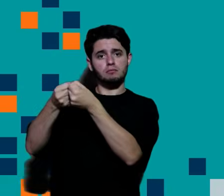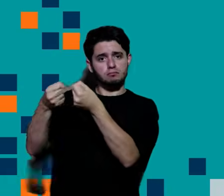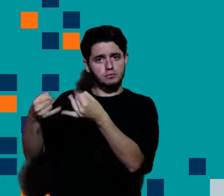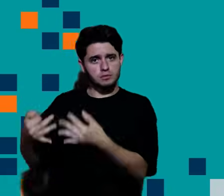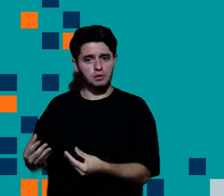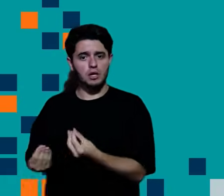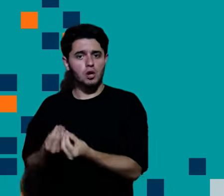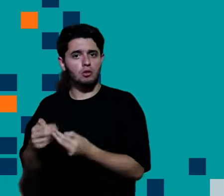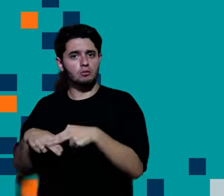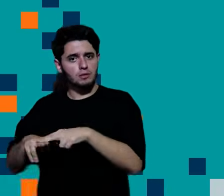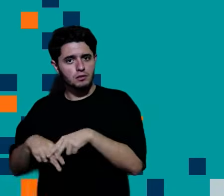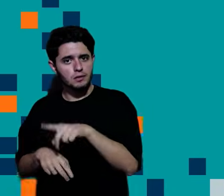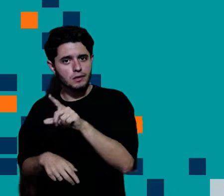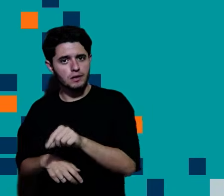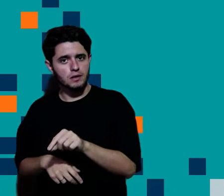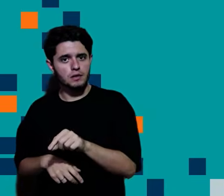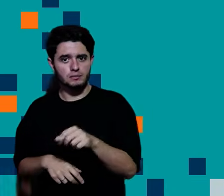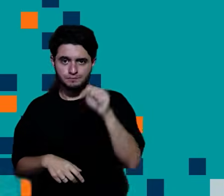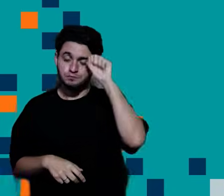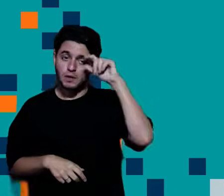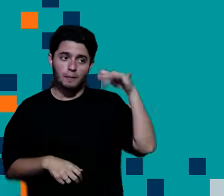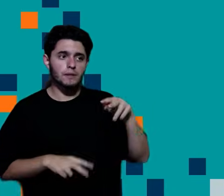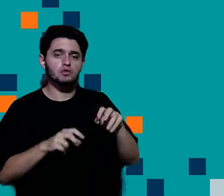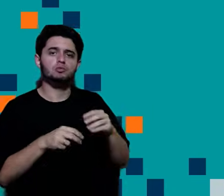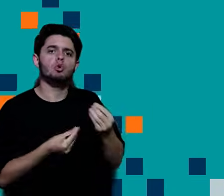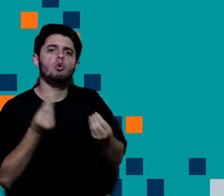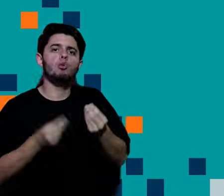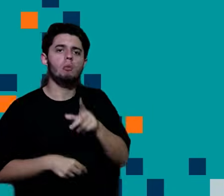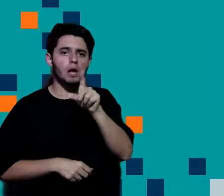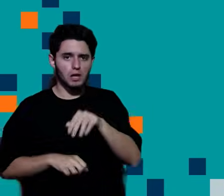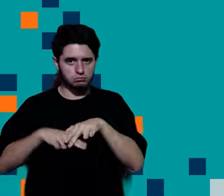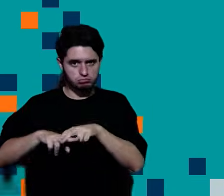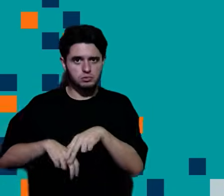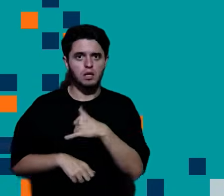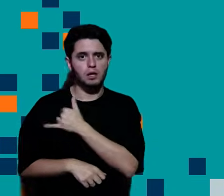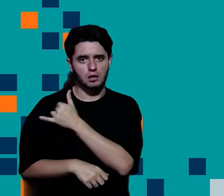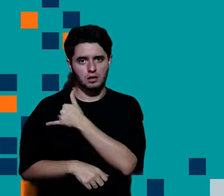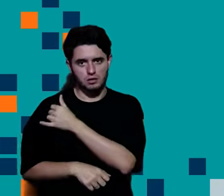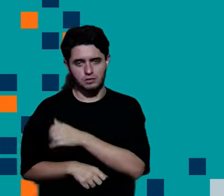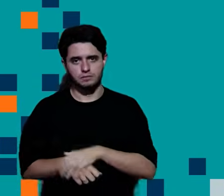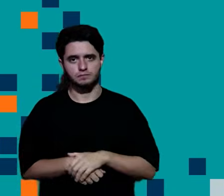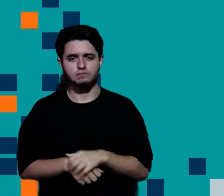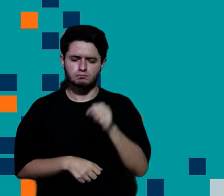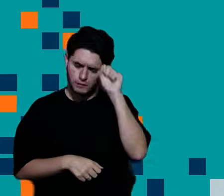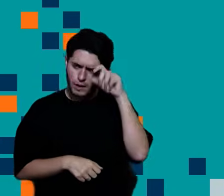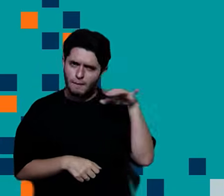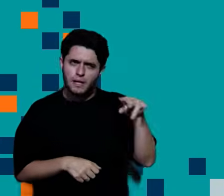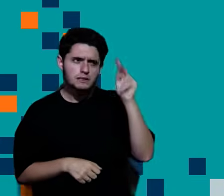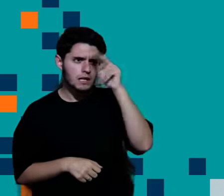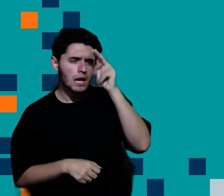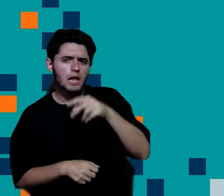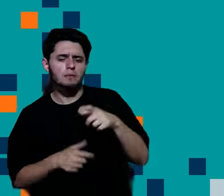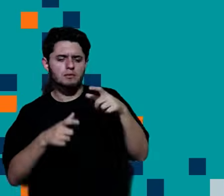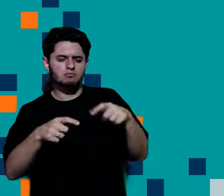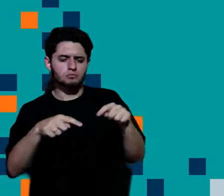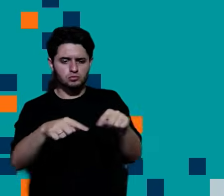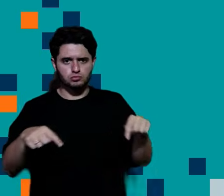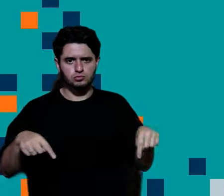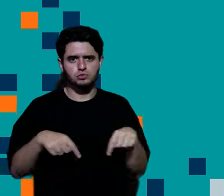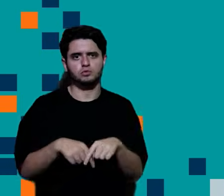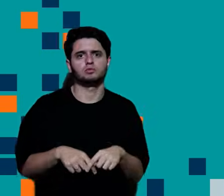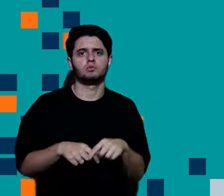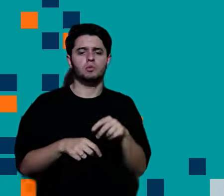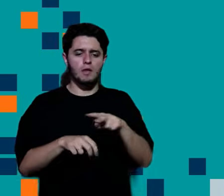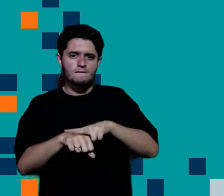as? Think of this. Think of doing a design and going to pitch it to your client and walking into your client and